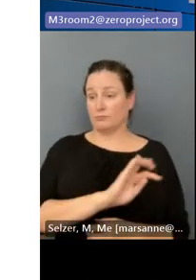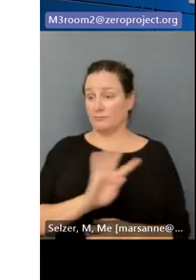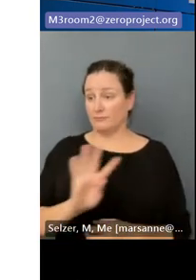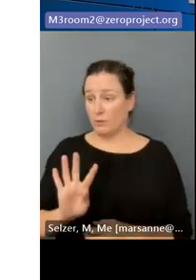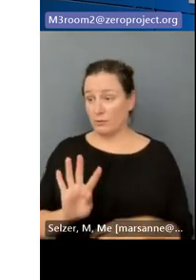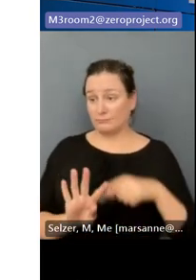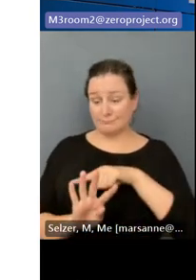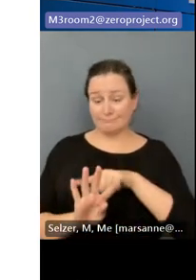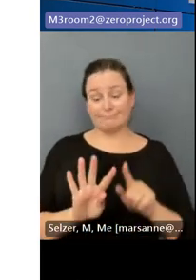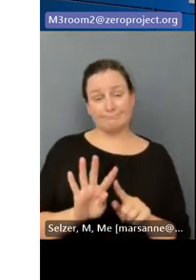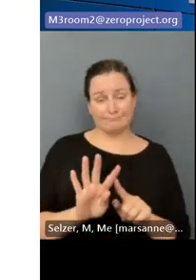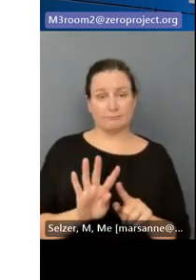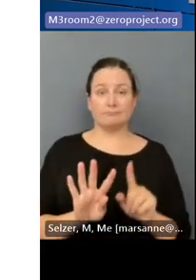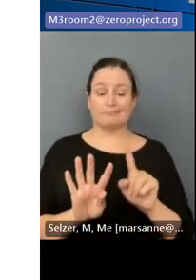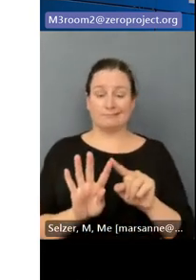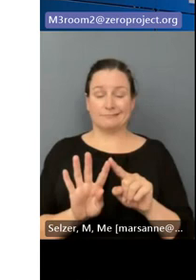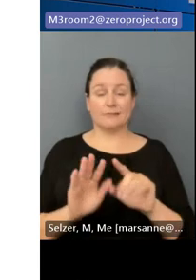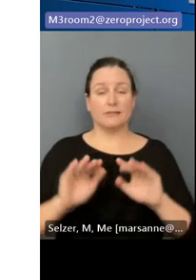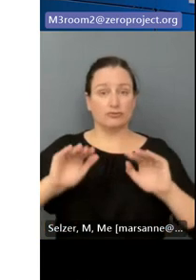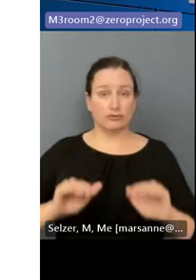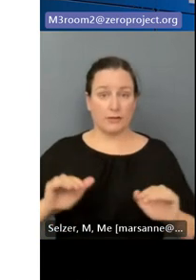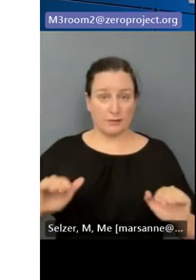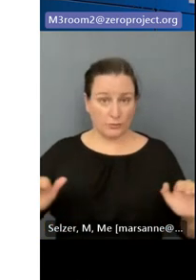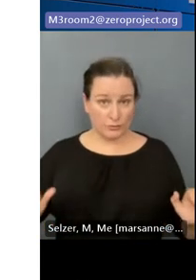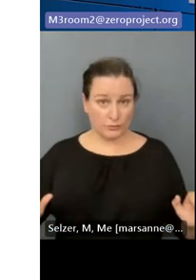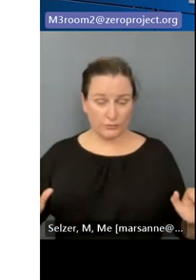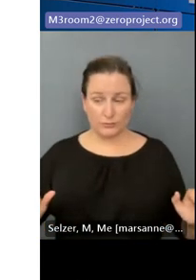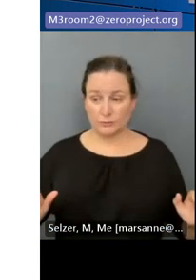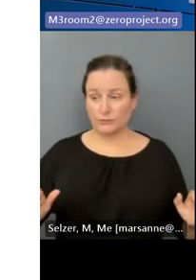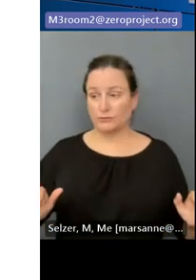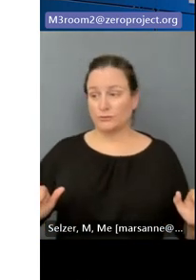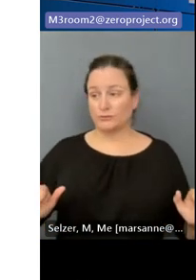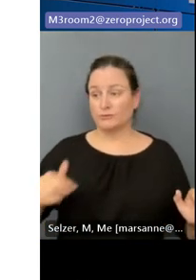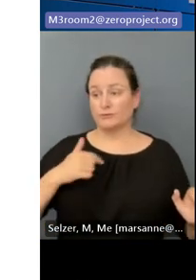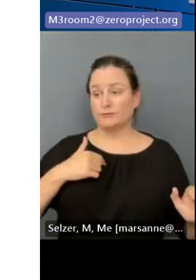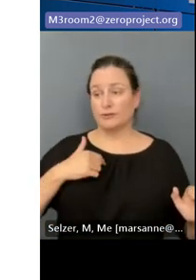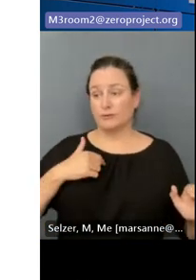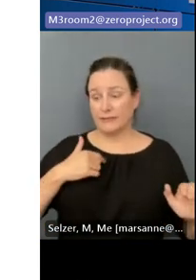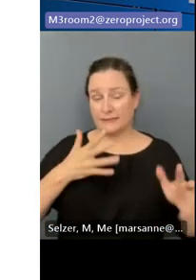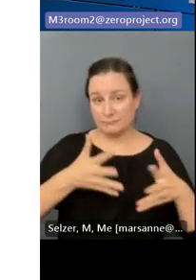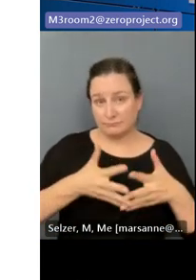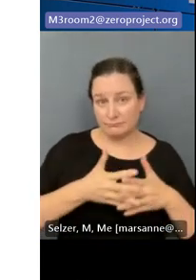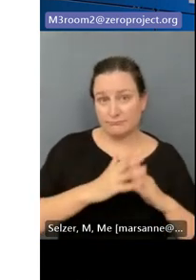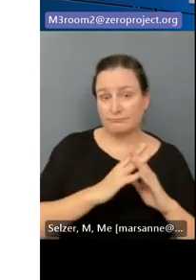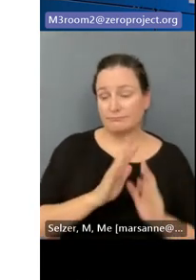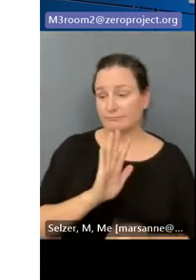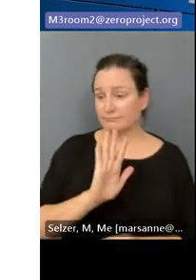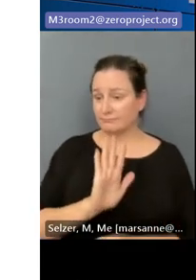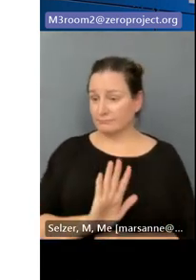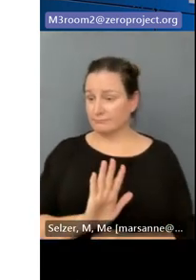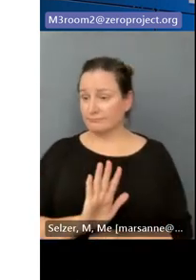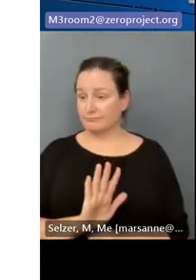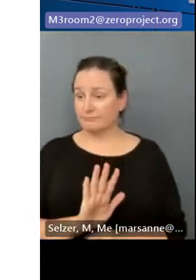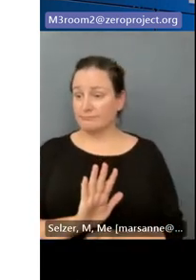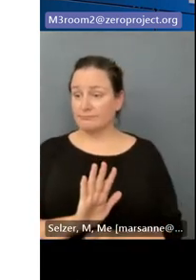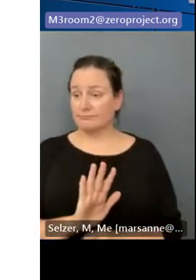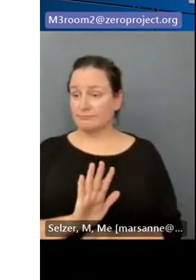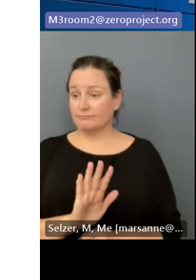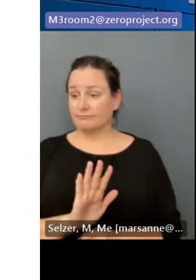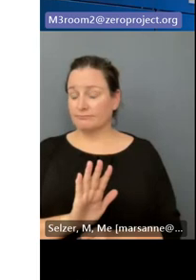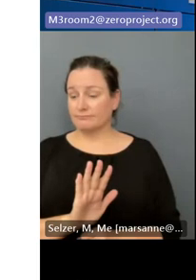childhood, we developed the stimulation for the children. We have the specific laboratory